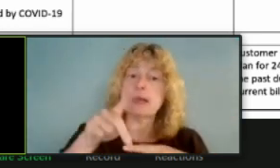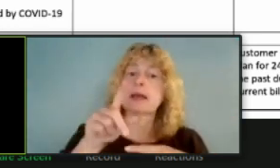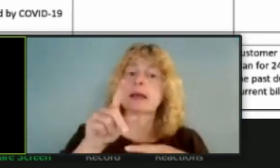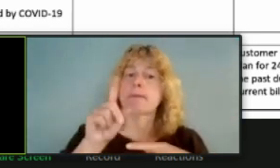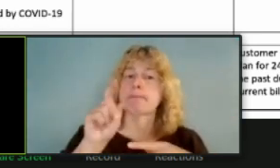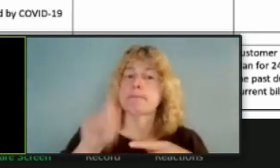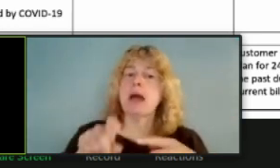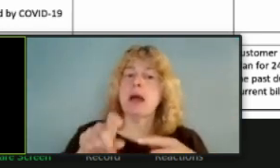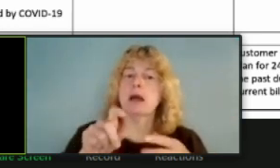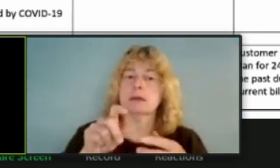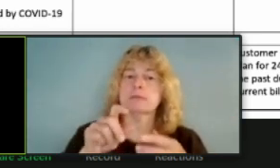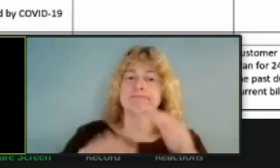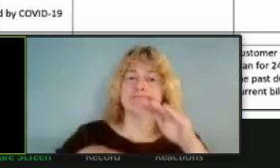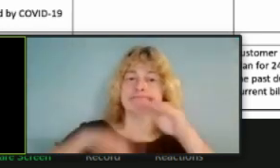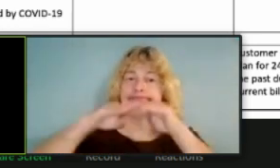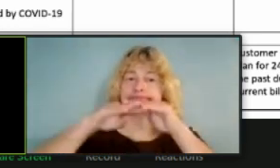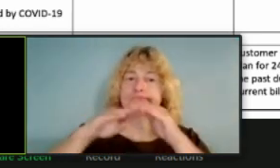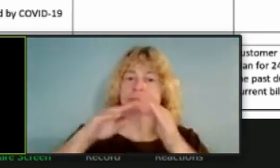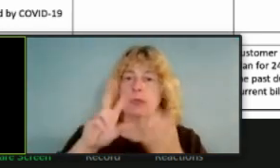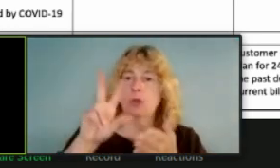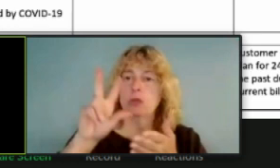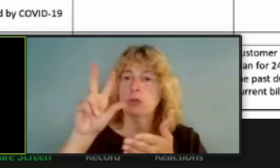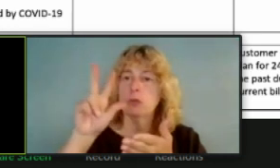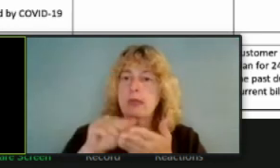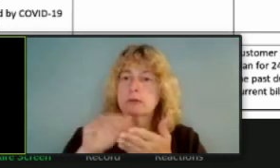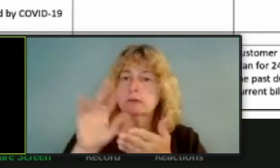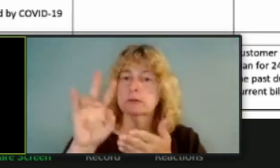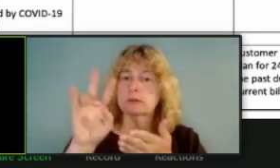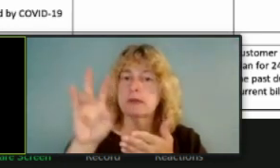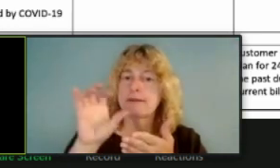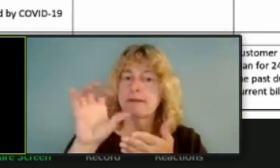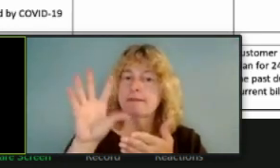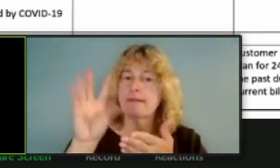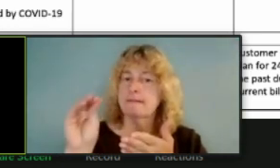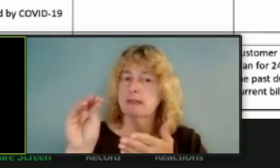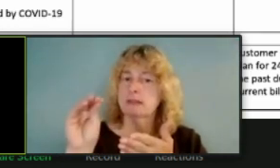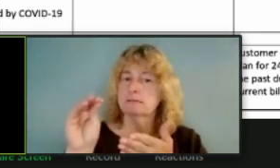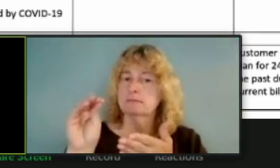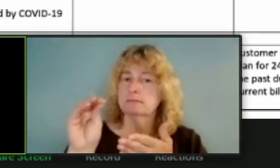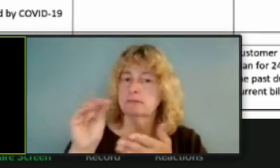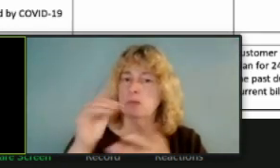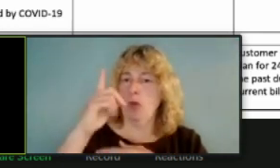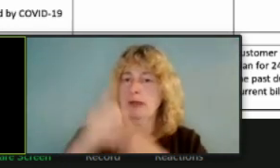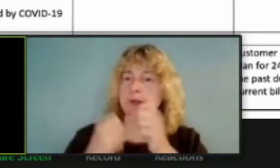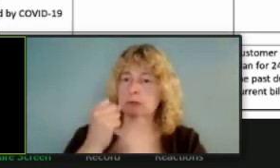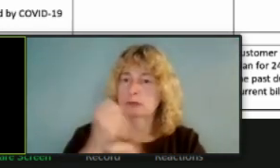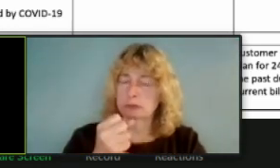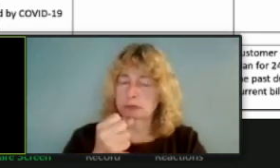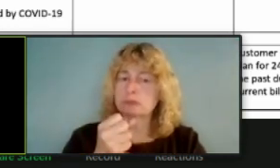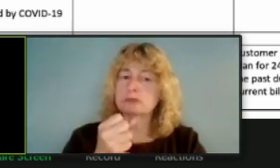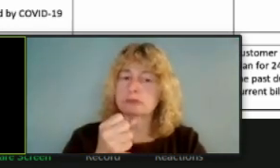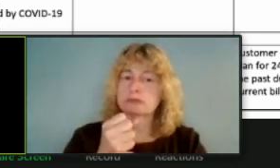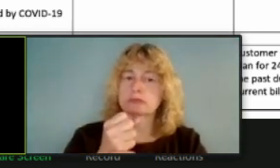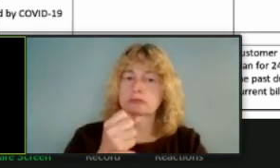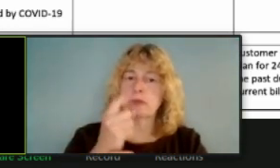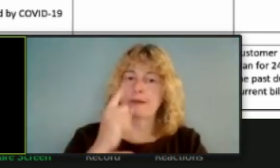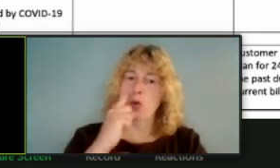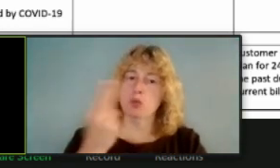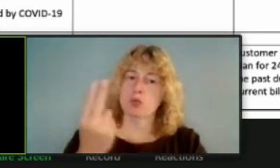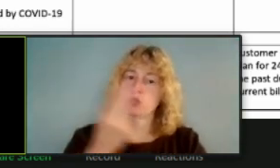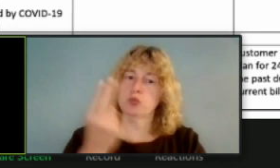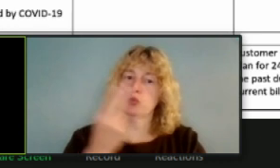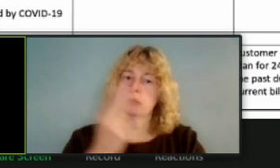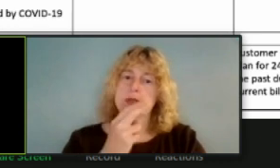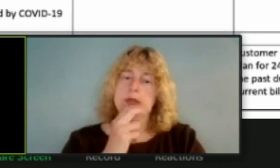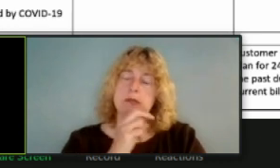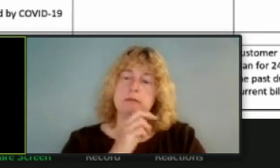$3,750 a year. And if you have arrears, we need to change this because they just upped the arrears limit to $3,000. So we'll get